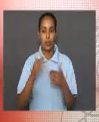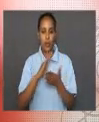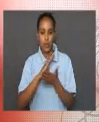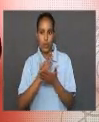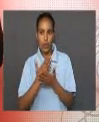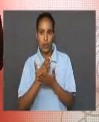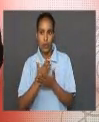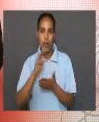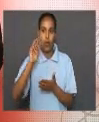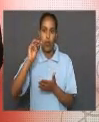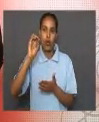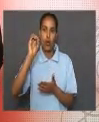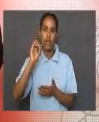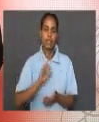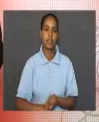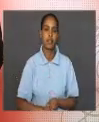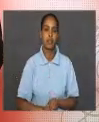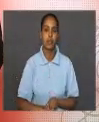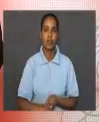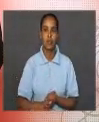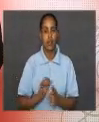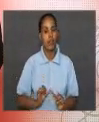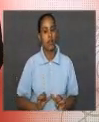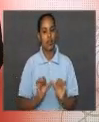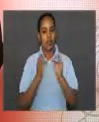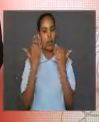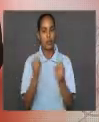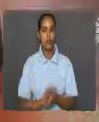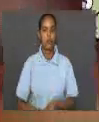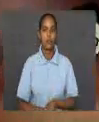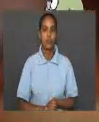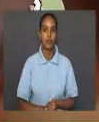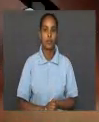between monomers. You can go ahead now, students.